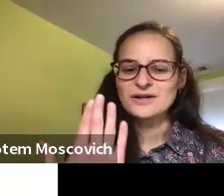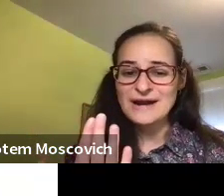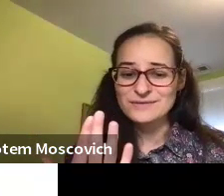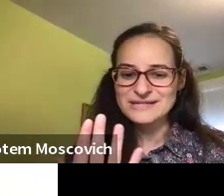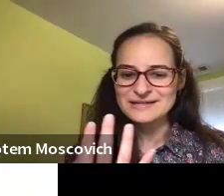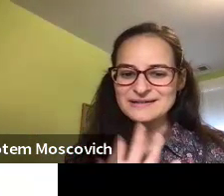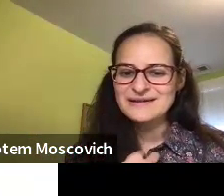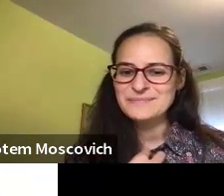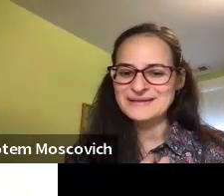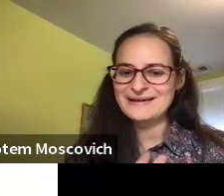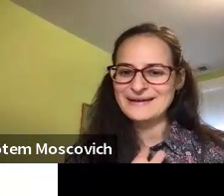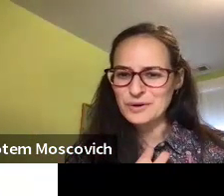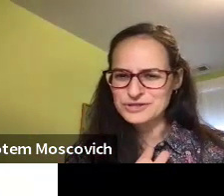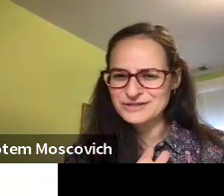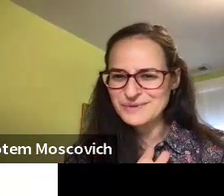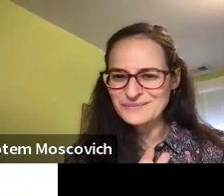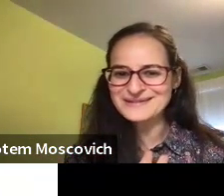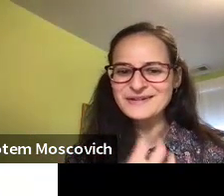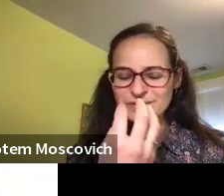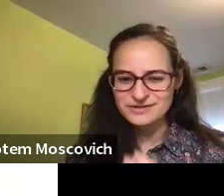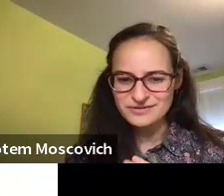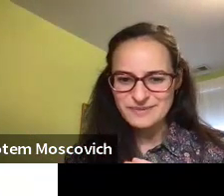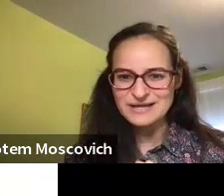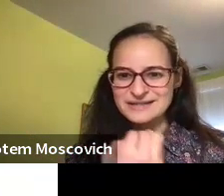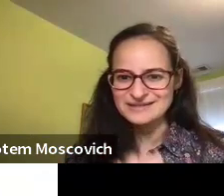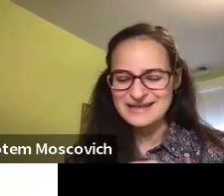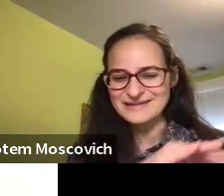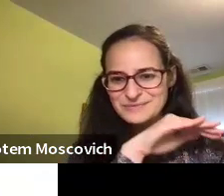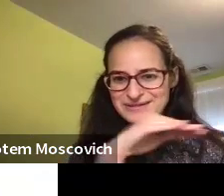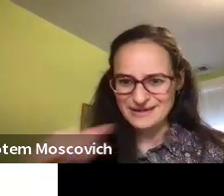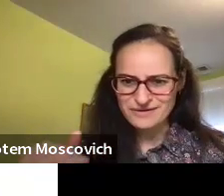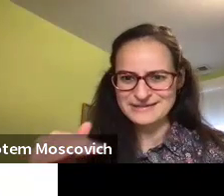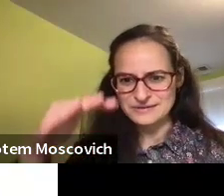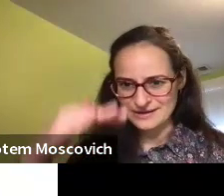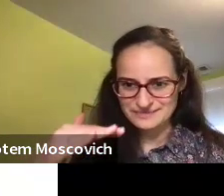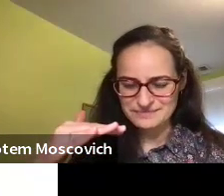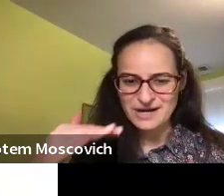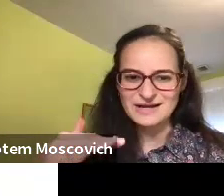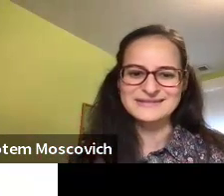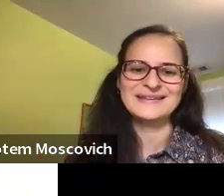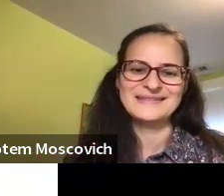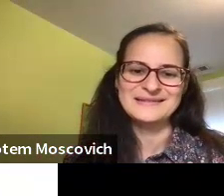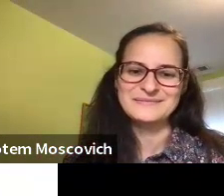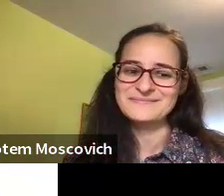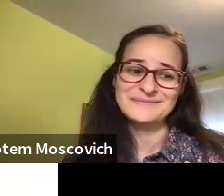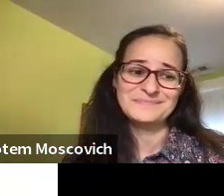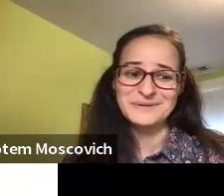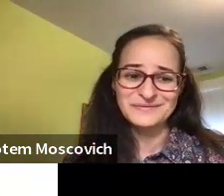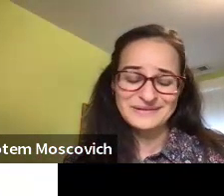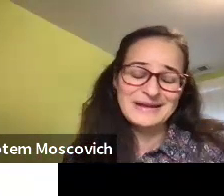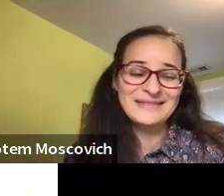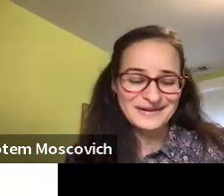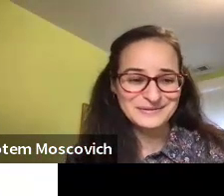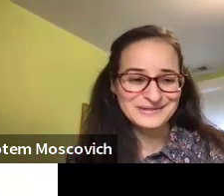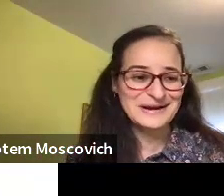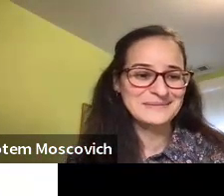like grounded but like emotional moment, where you're sort of Yeah. pausing, and it's this like horizontal like pause. Like I think that's